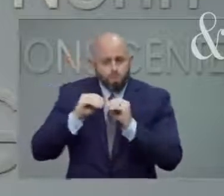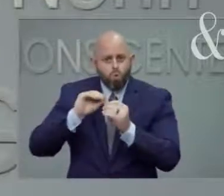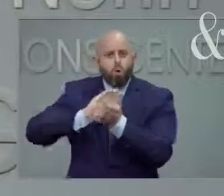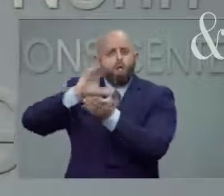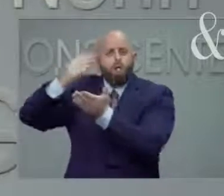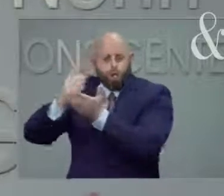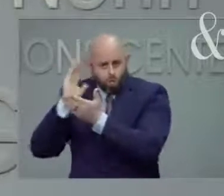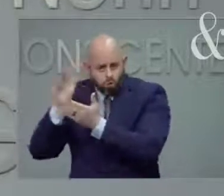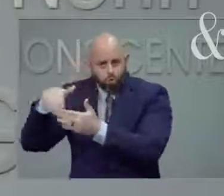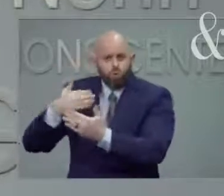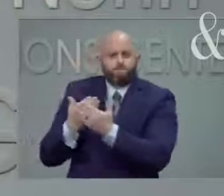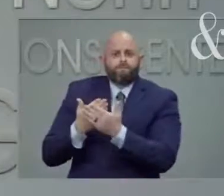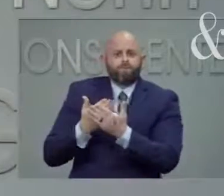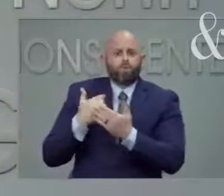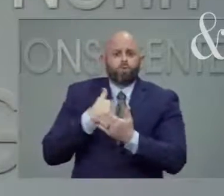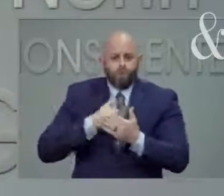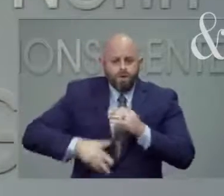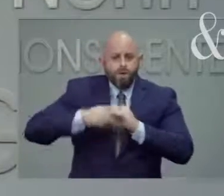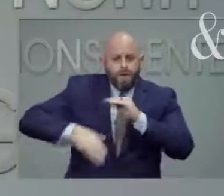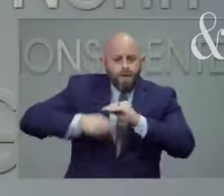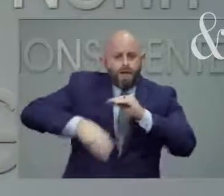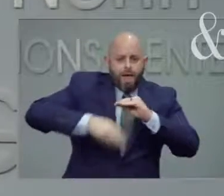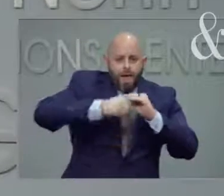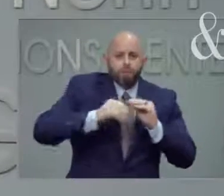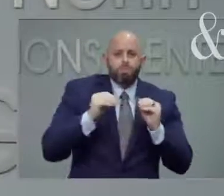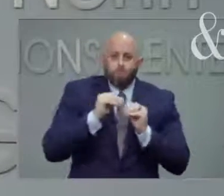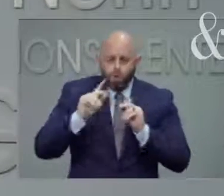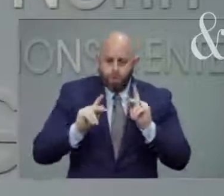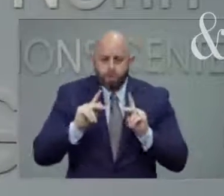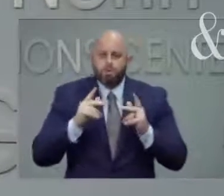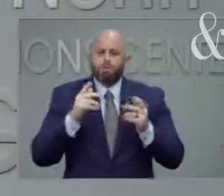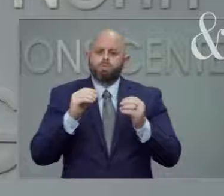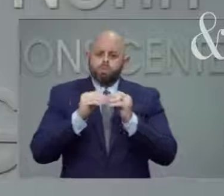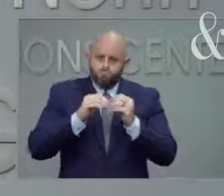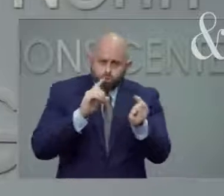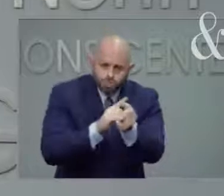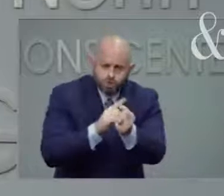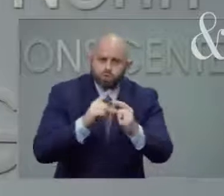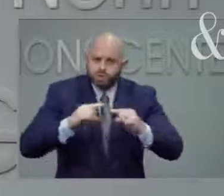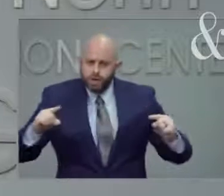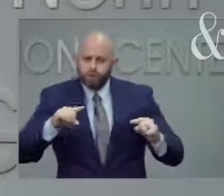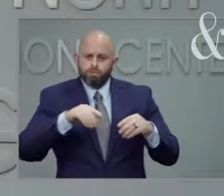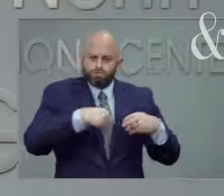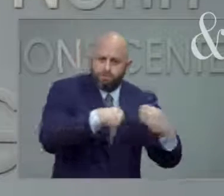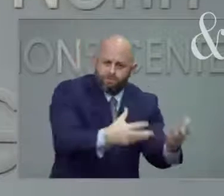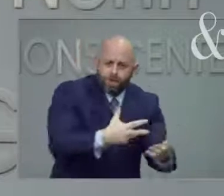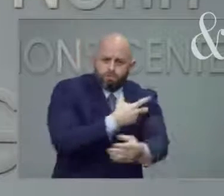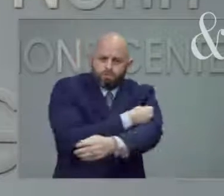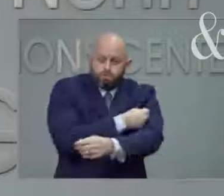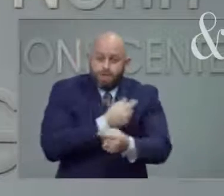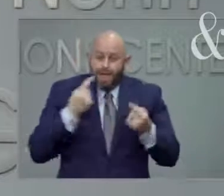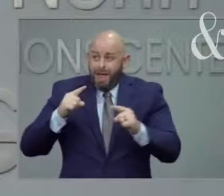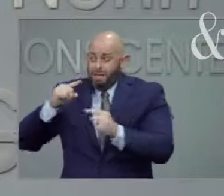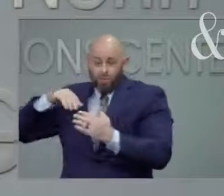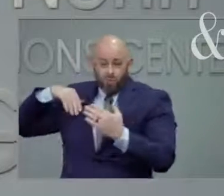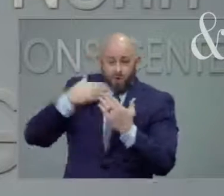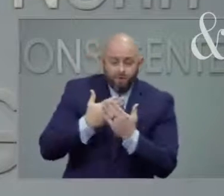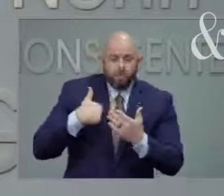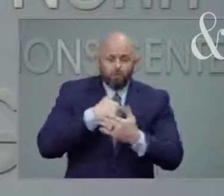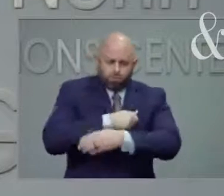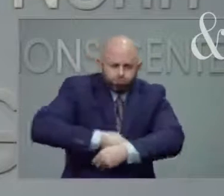there working. We're continuing to add on more providers. And hopefully as more supply comes, we can get everybody that shot